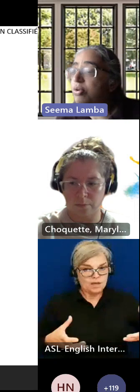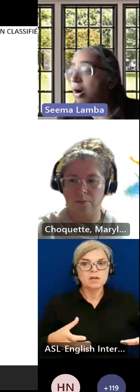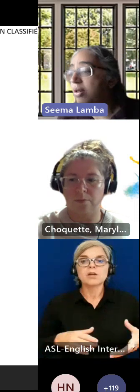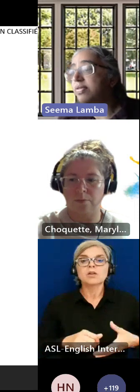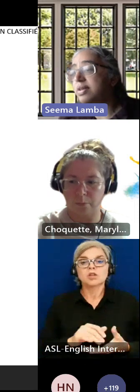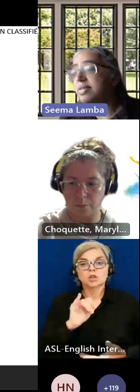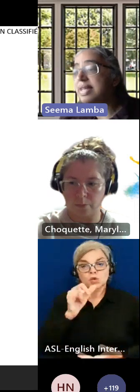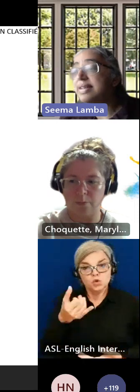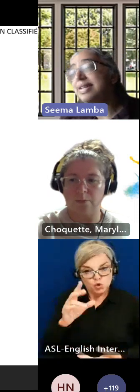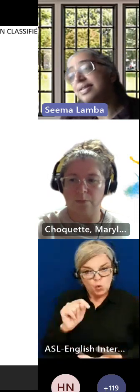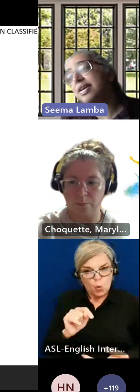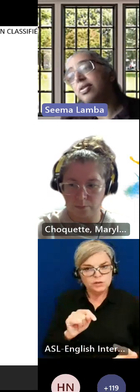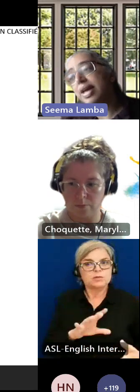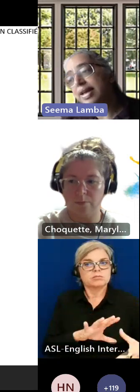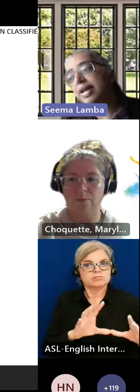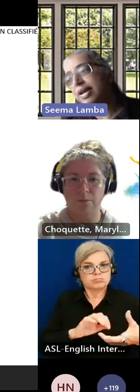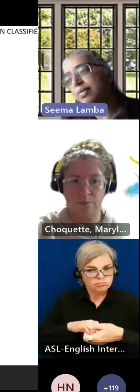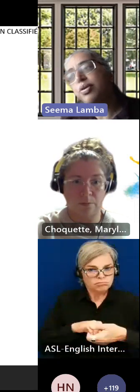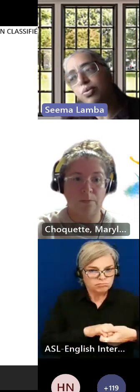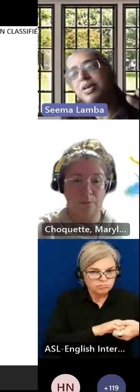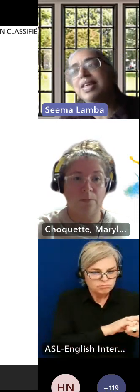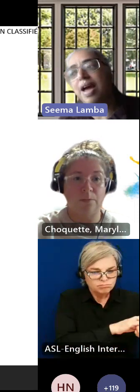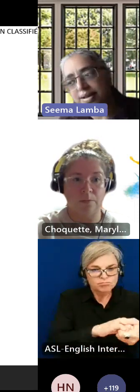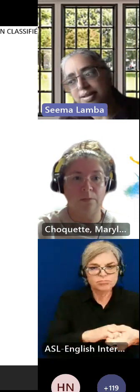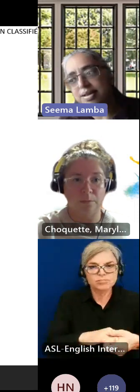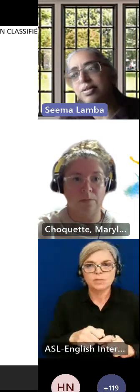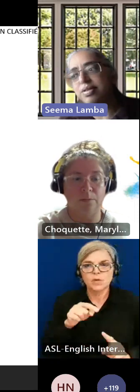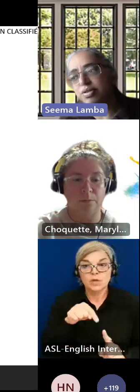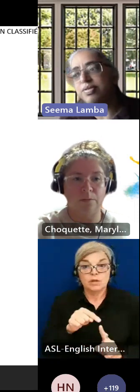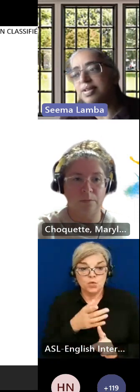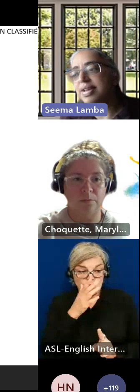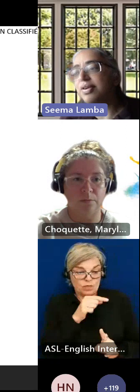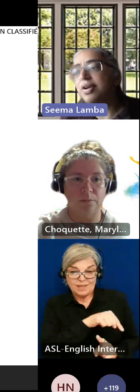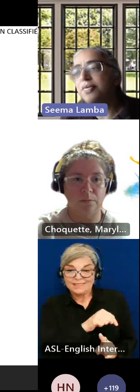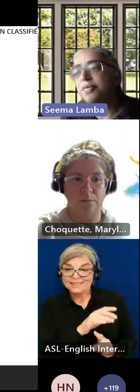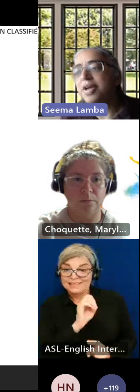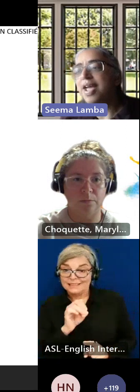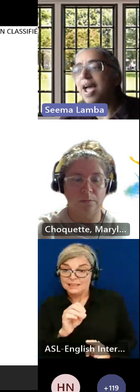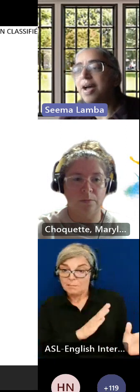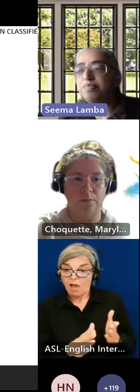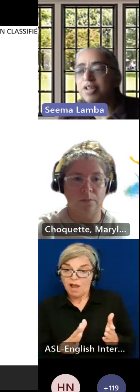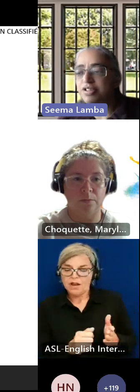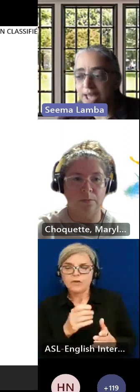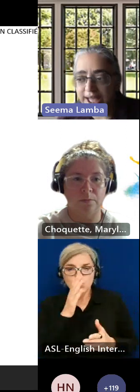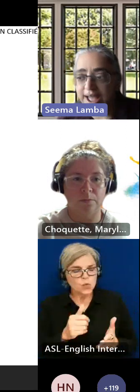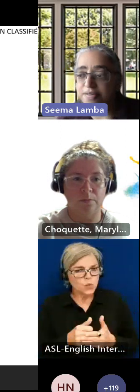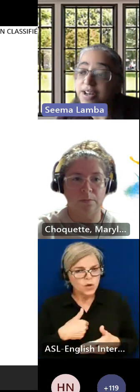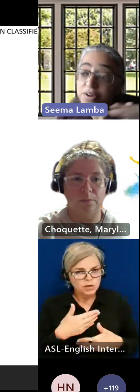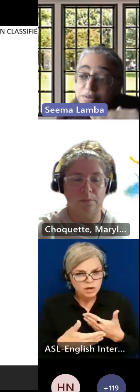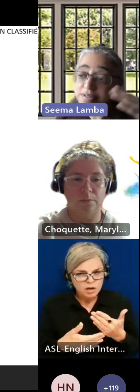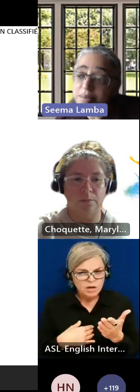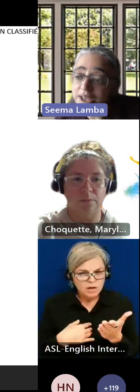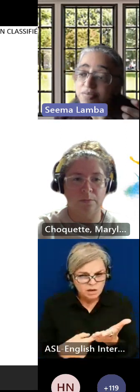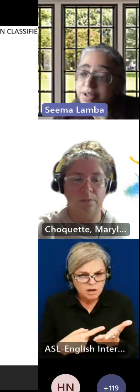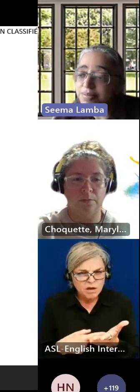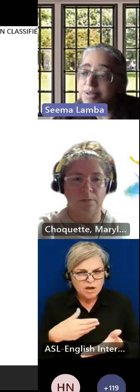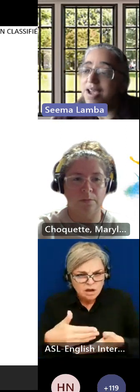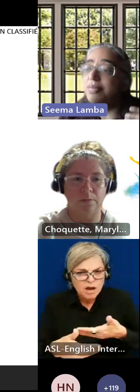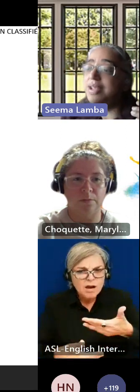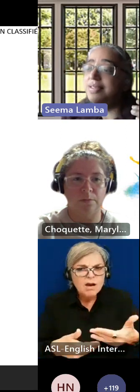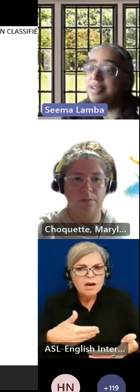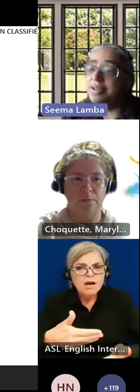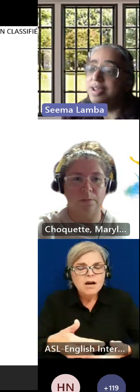going through all of this in detail and getting input would be the ideal sort of scenario to have. I know some